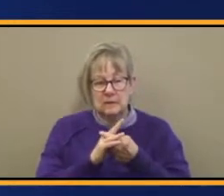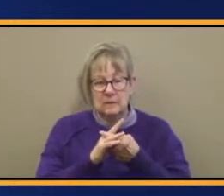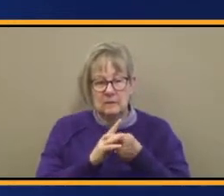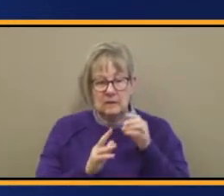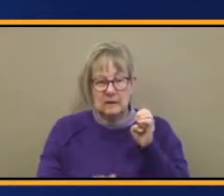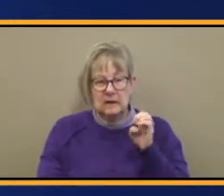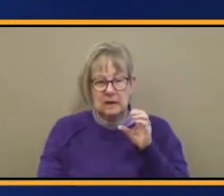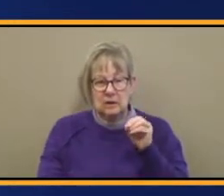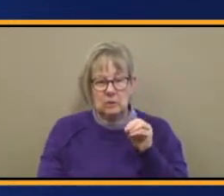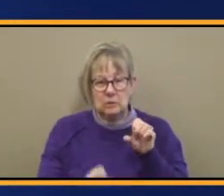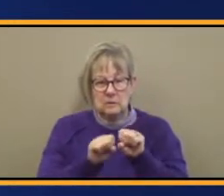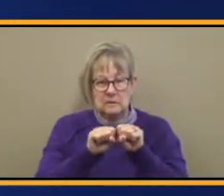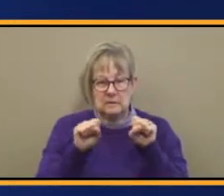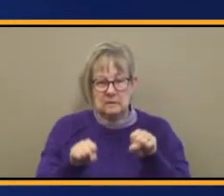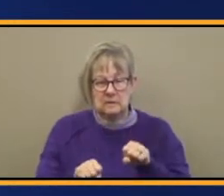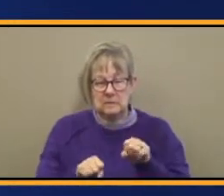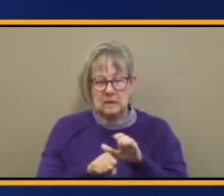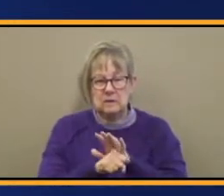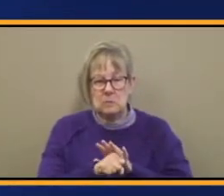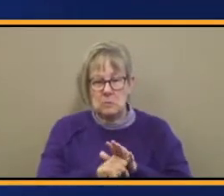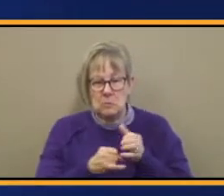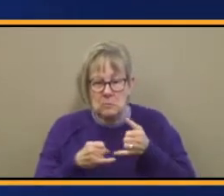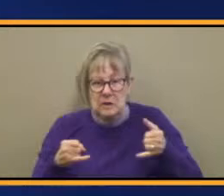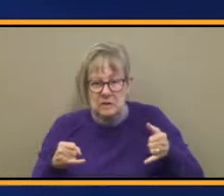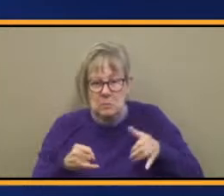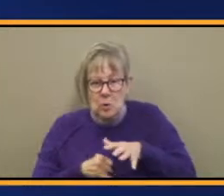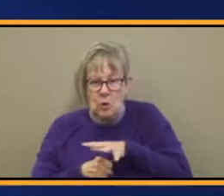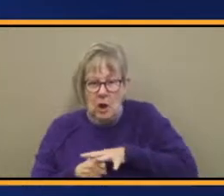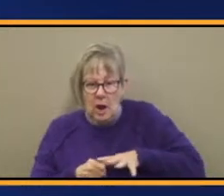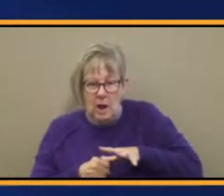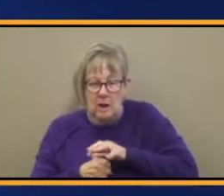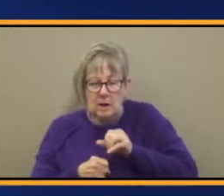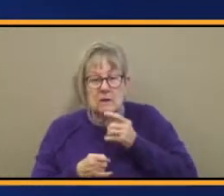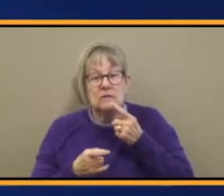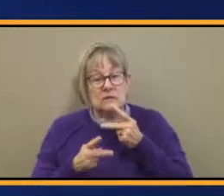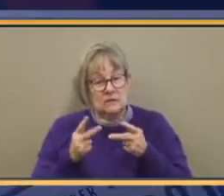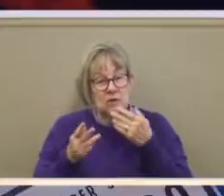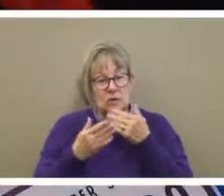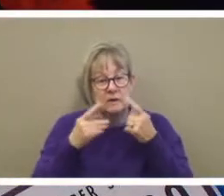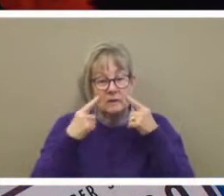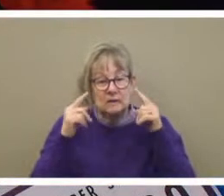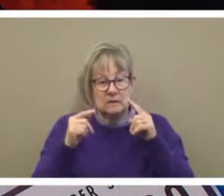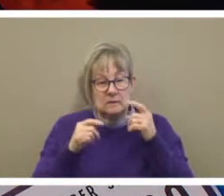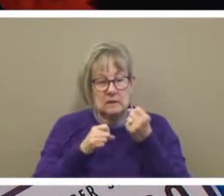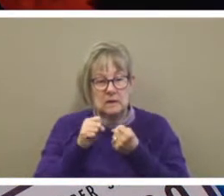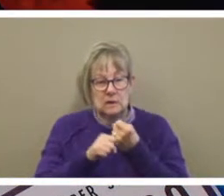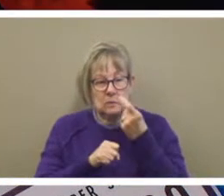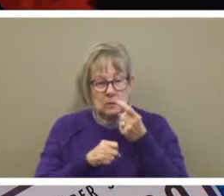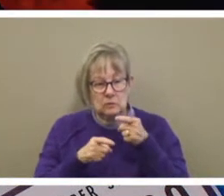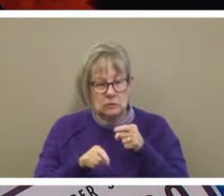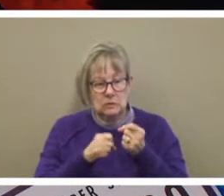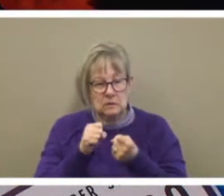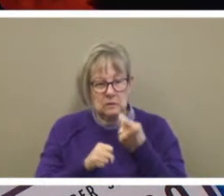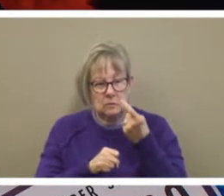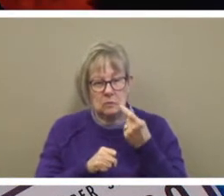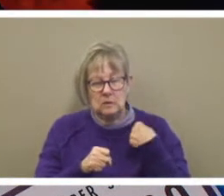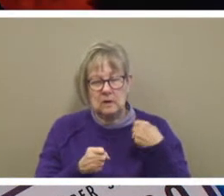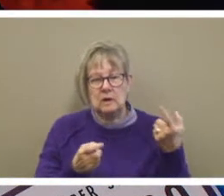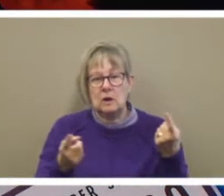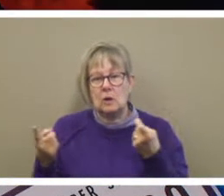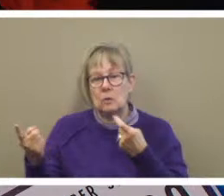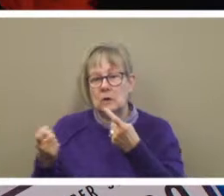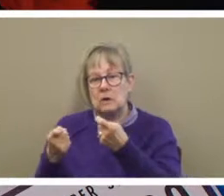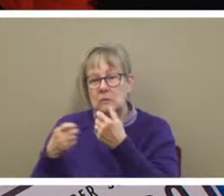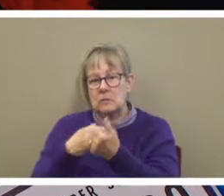in the borderland, and we've seen really great success during year one. During year one in the spring, we did a recruitment process. We